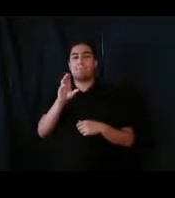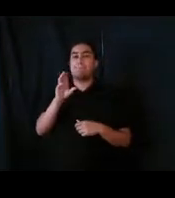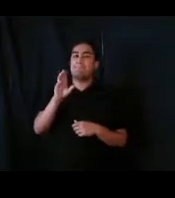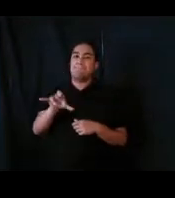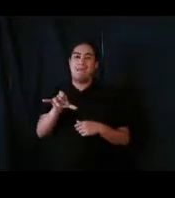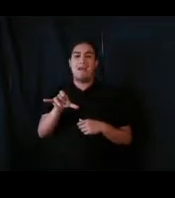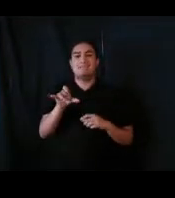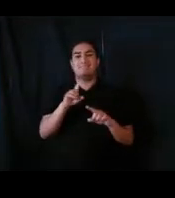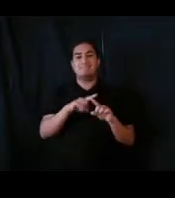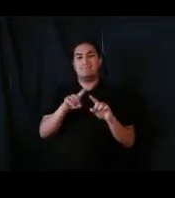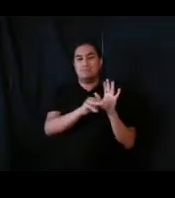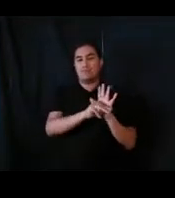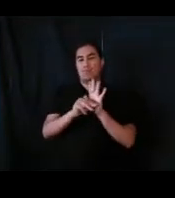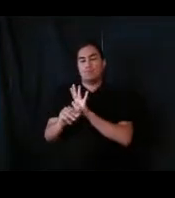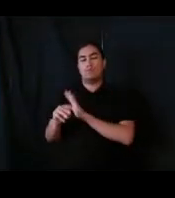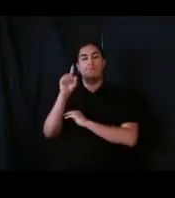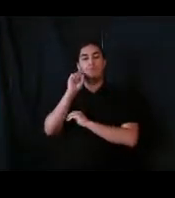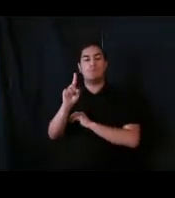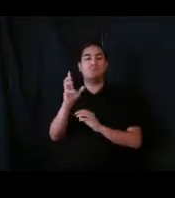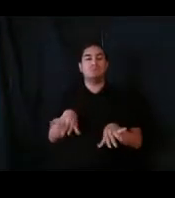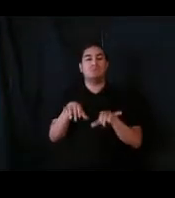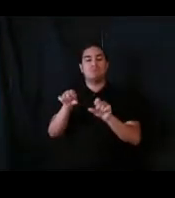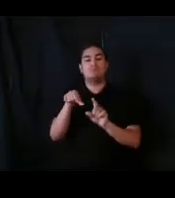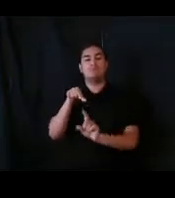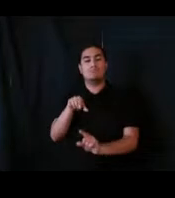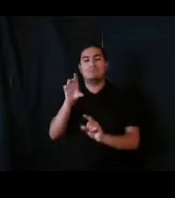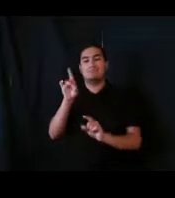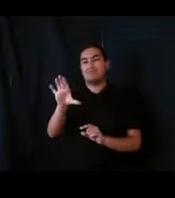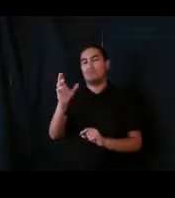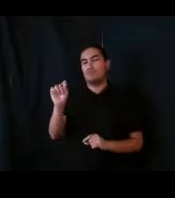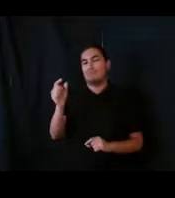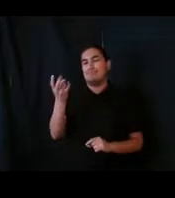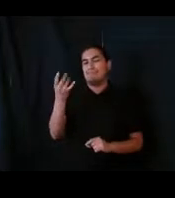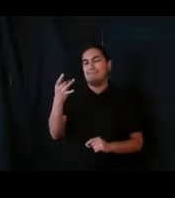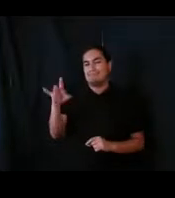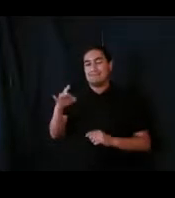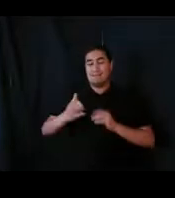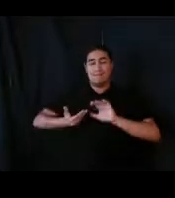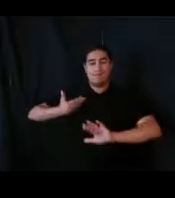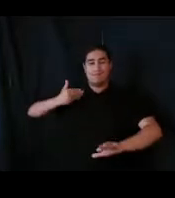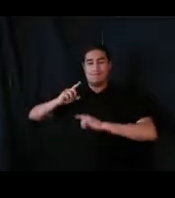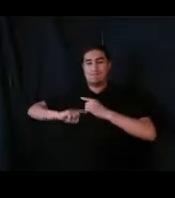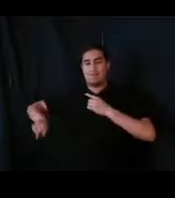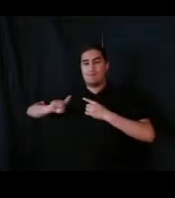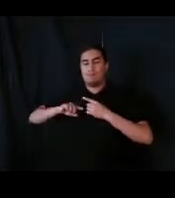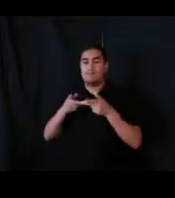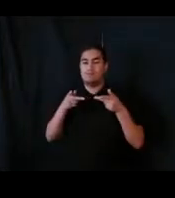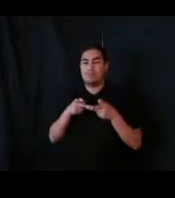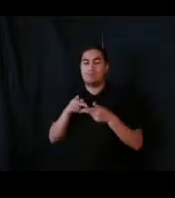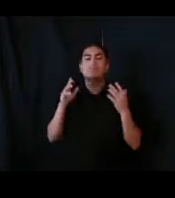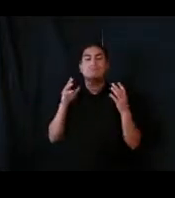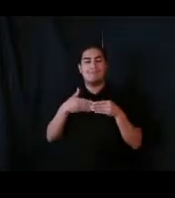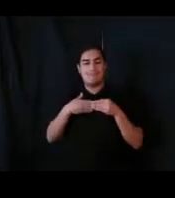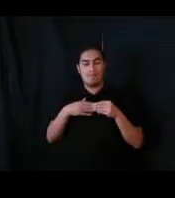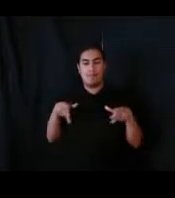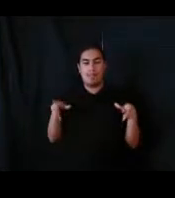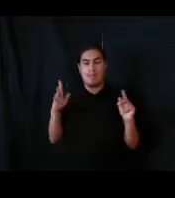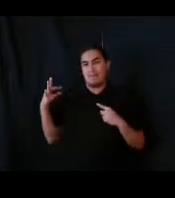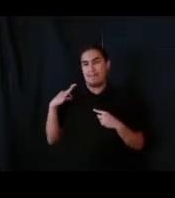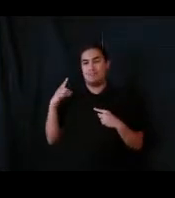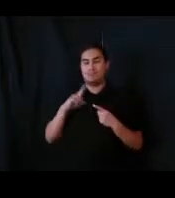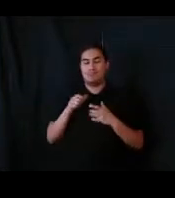corridor plan guidelines which were adopted in december 2018. in previous cycles the commission was flexible and allowed applicants to submit